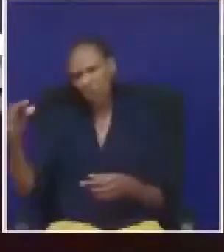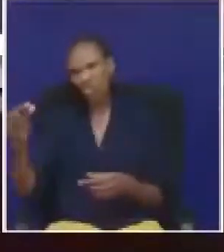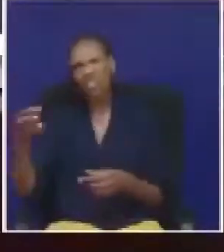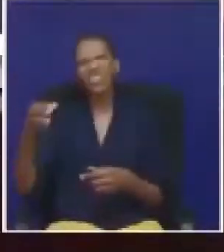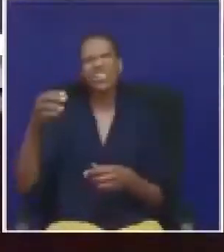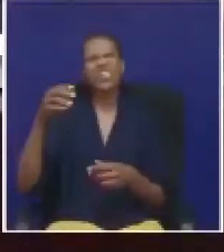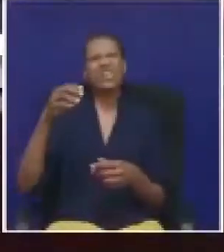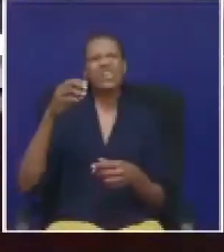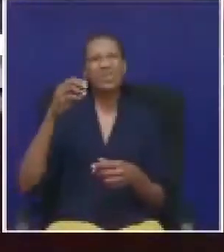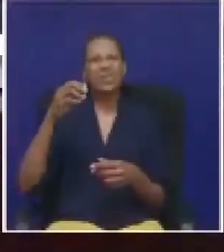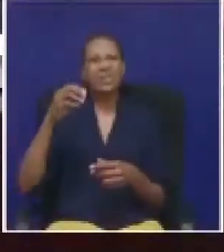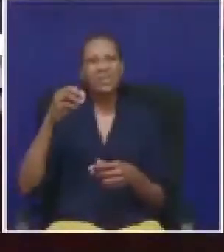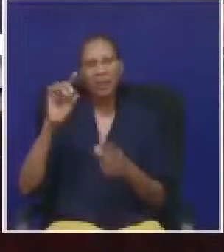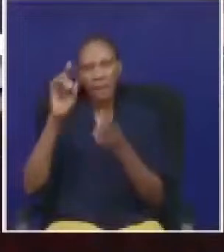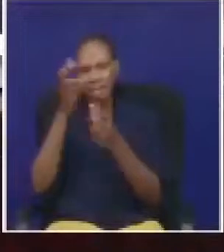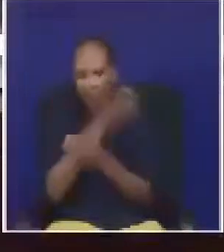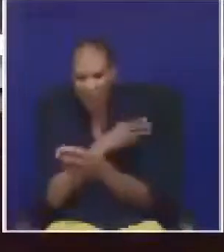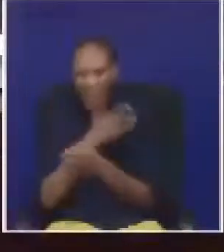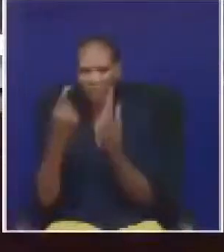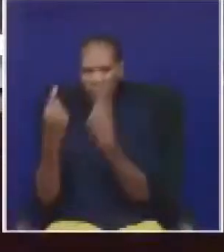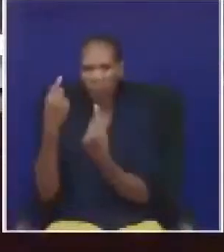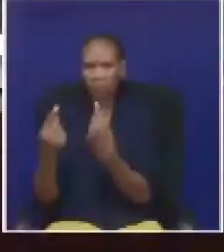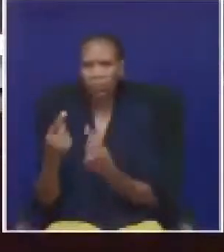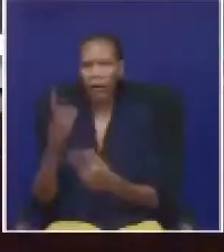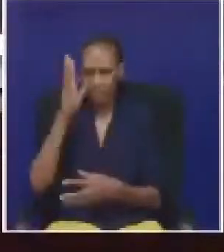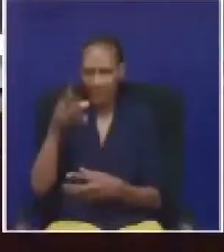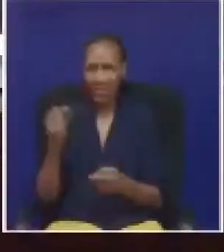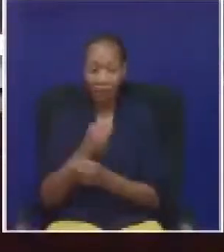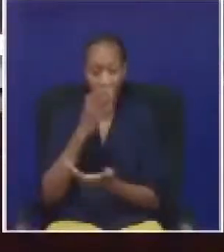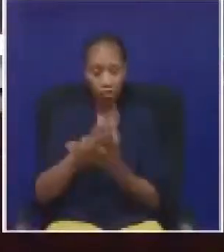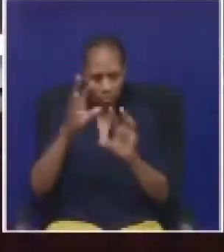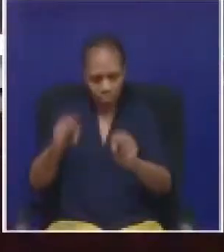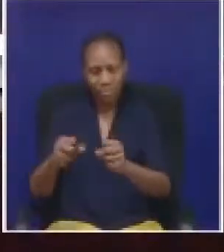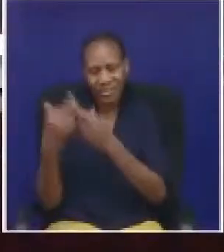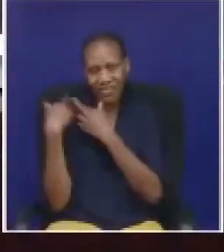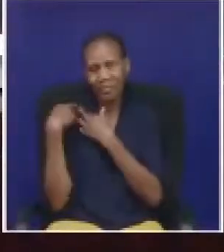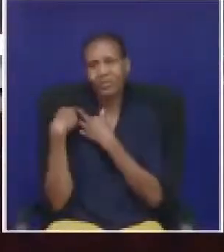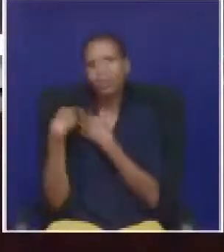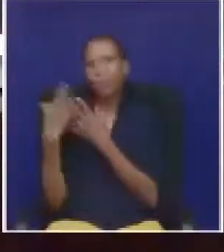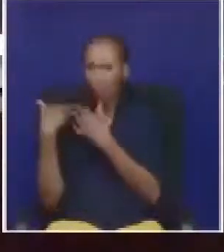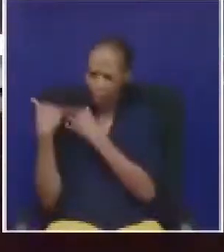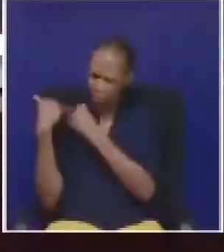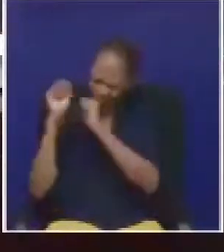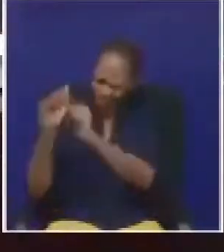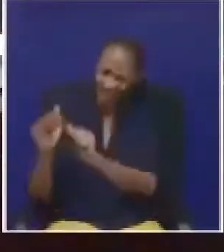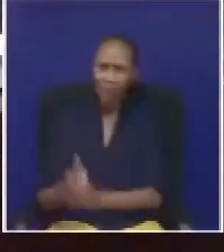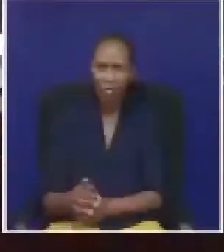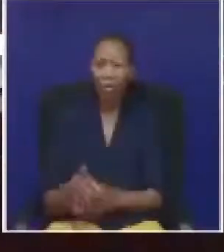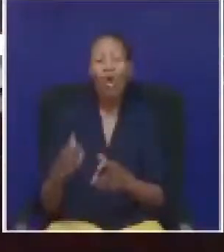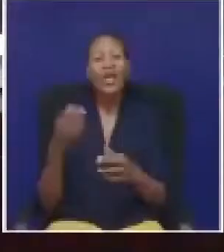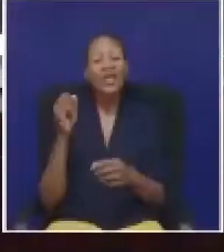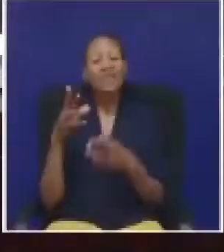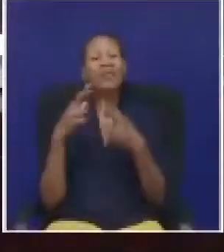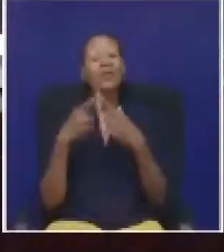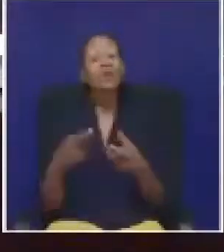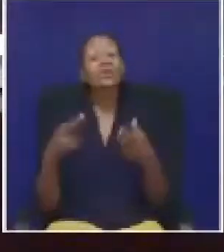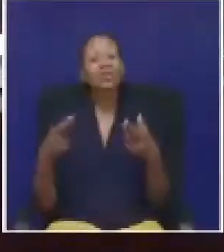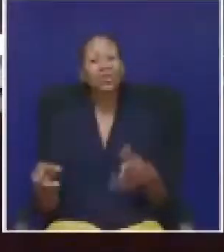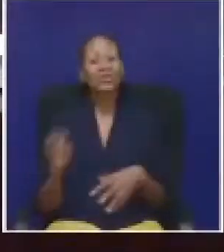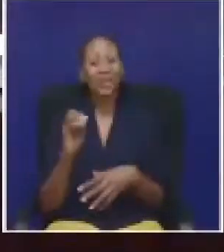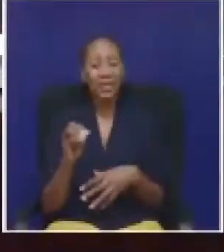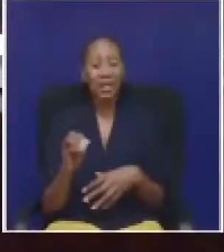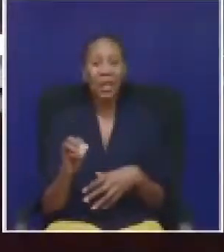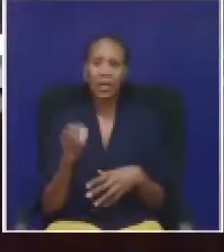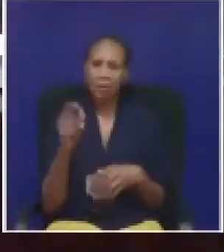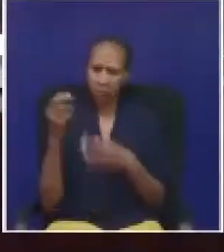city managers, they must ensure accountability. That's their job, where resources of the people are